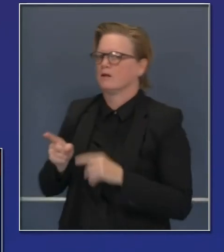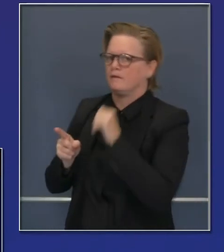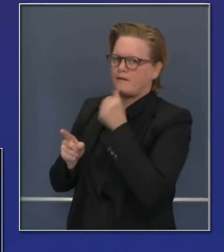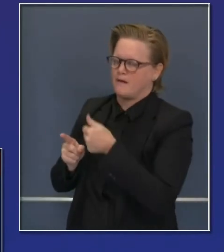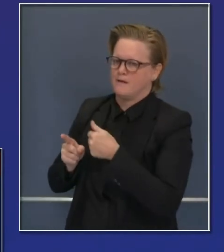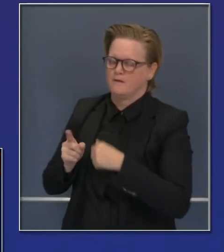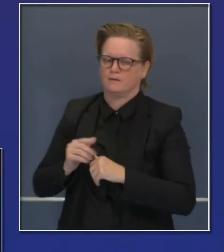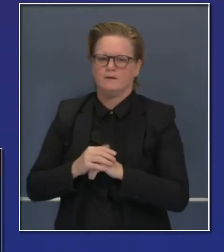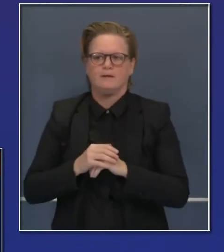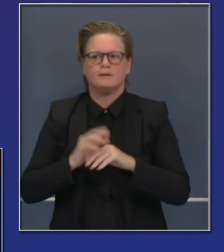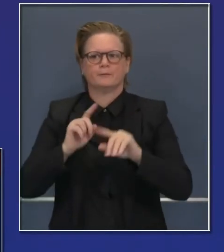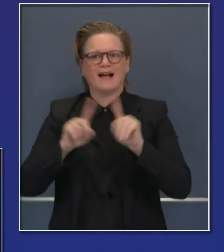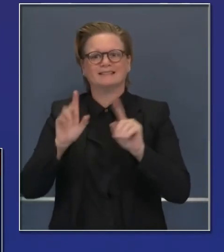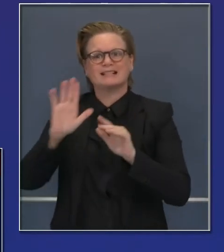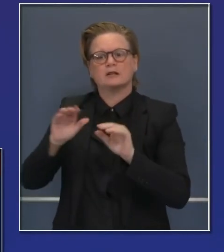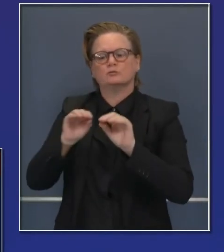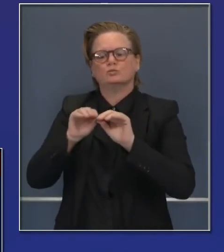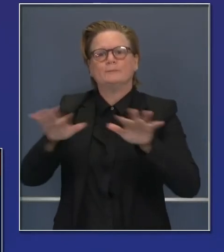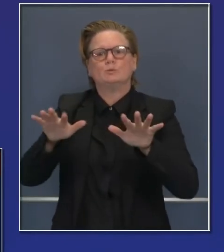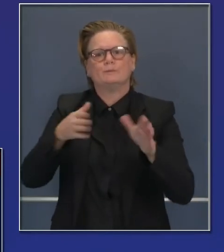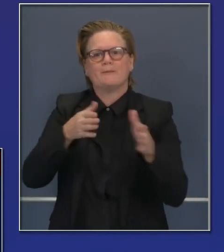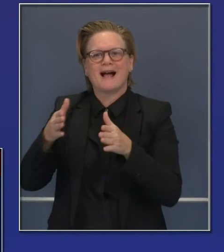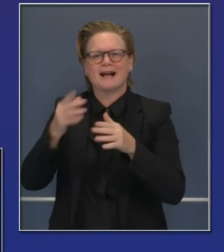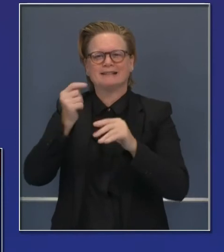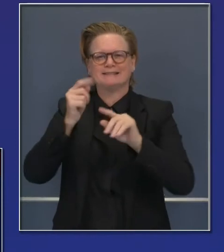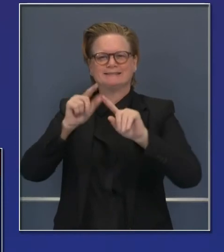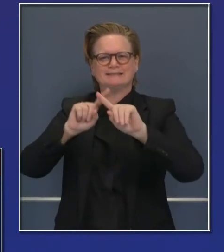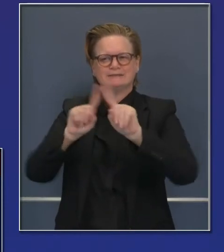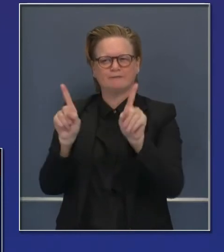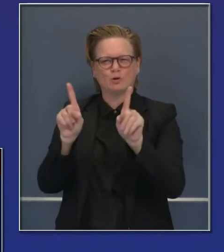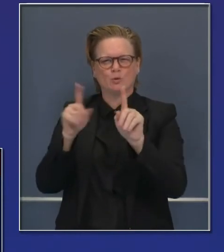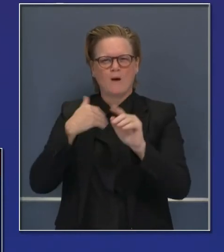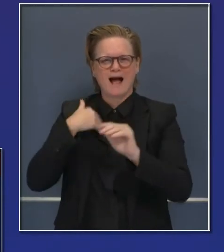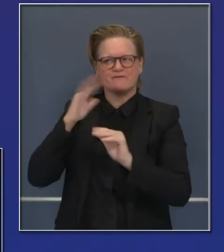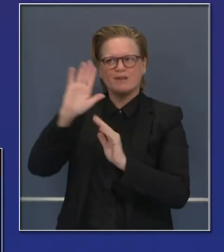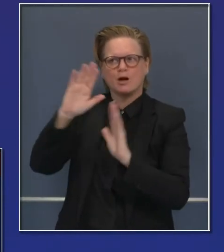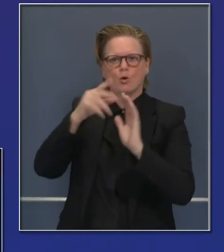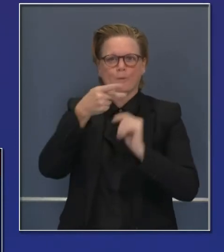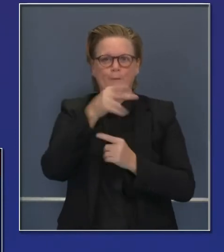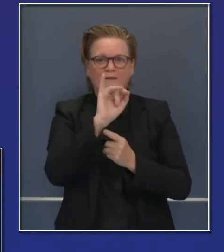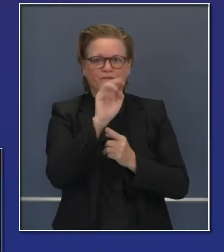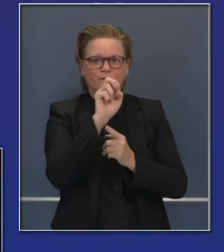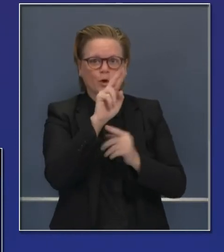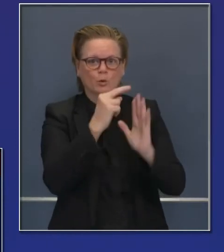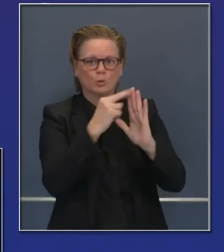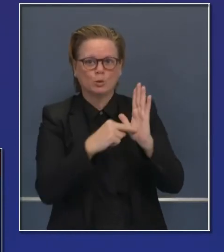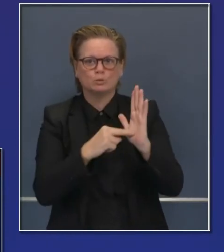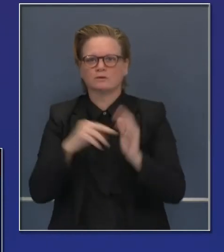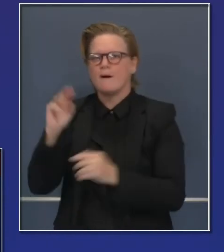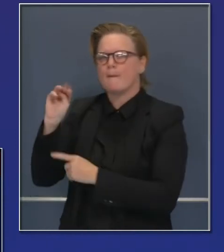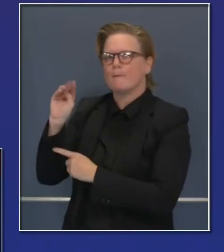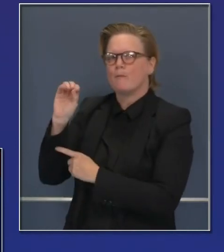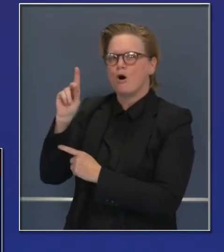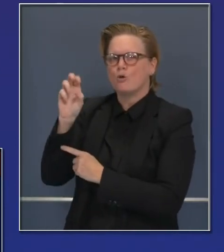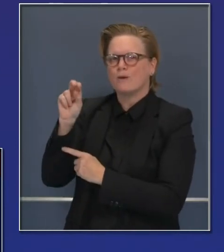requires different protocols and procedures because it's a different vaccine, but nonetheless, the efficacy is roughly